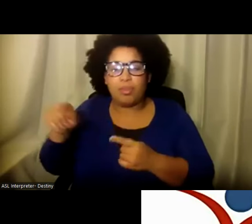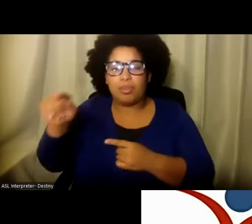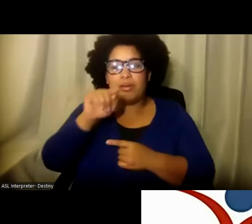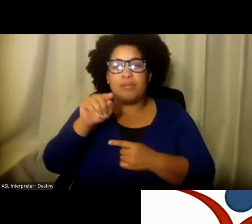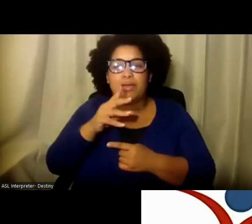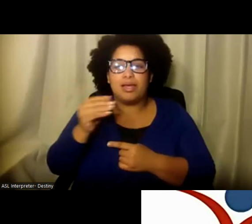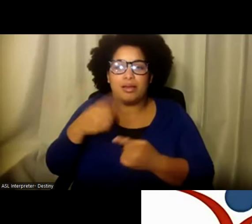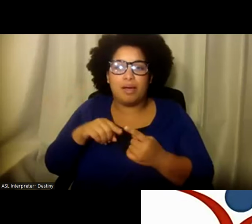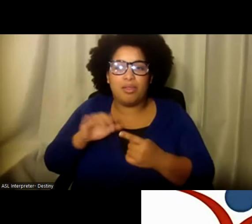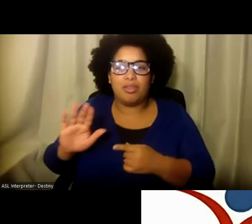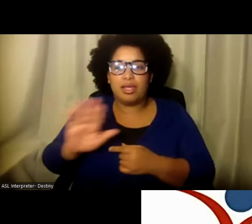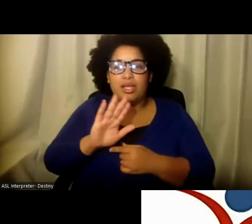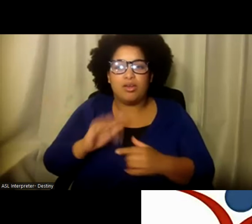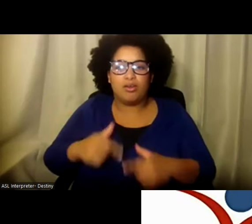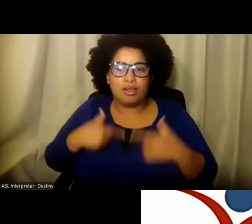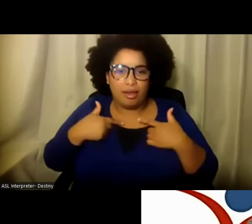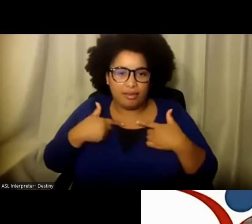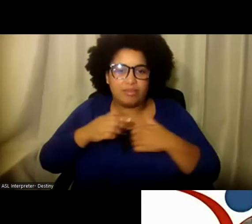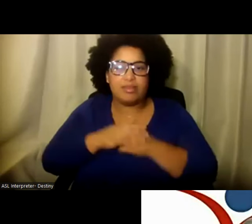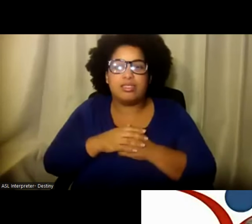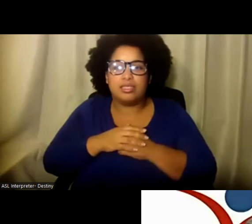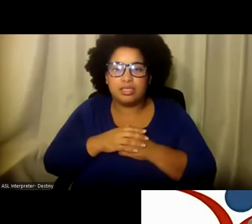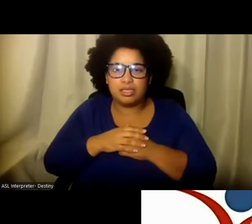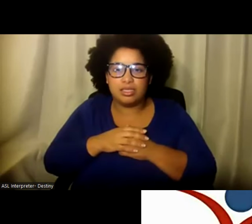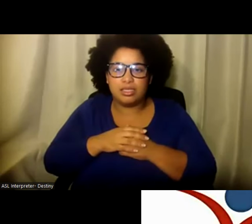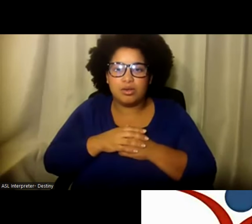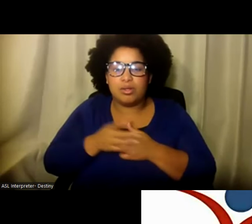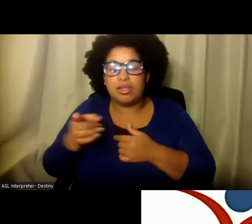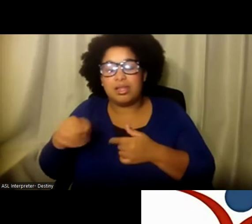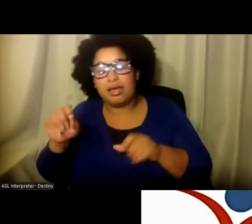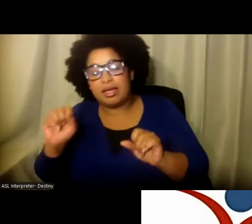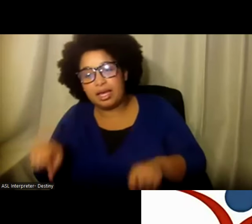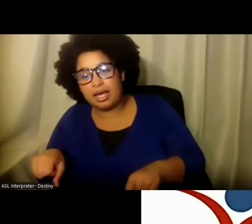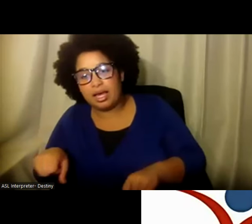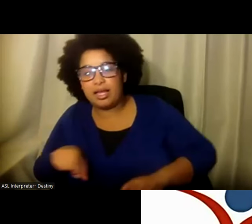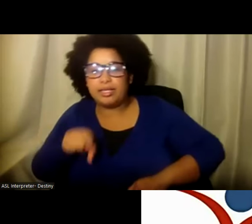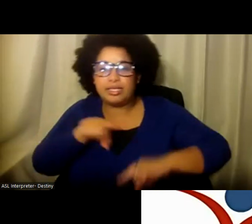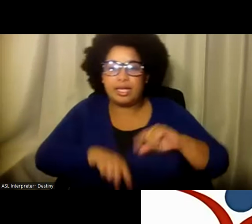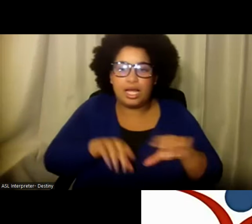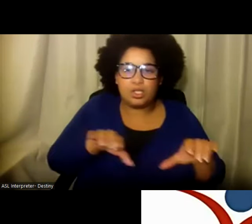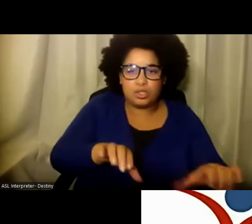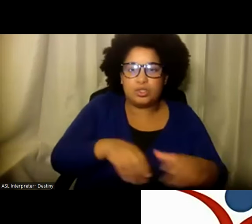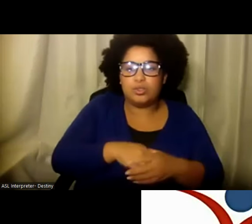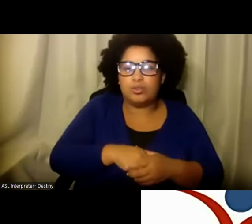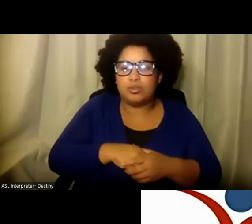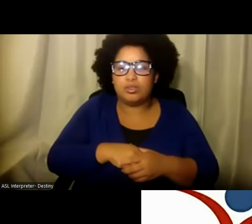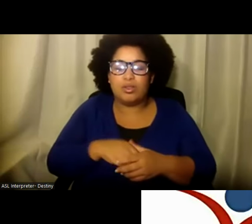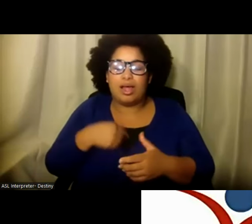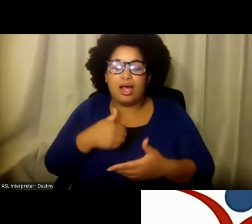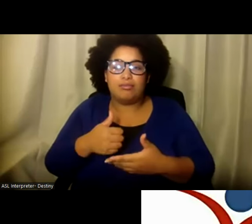about their life in general, and what they can and what they can't do. That's what kept me